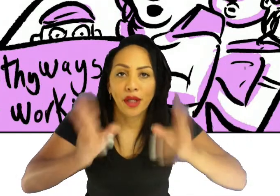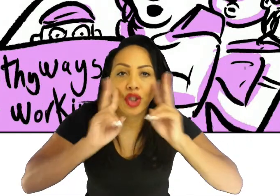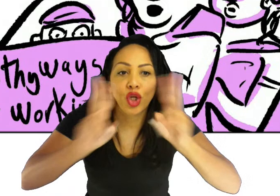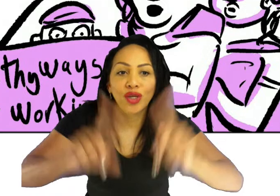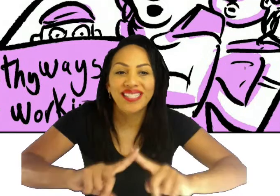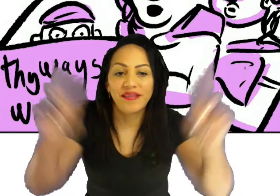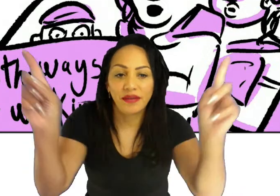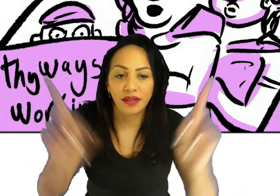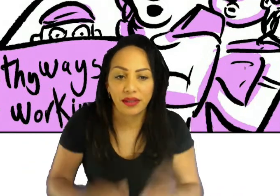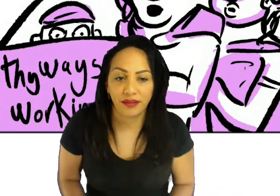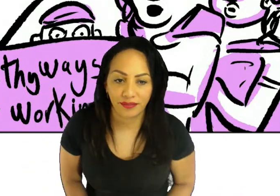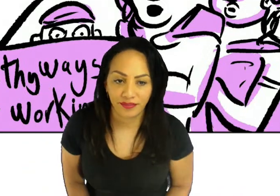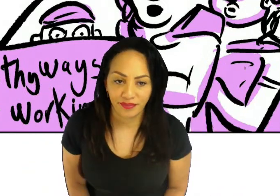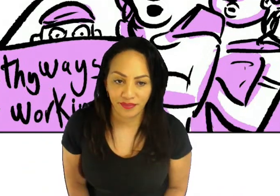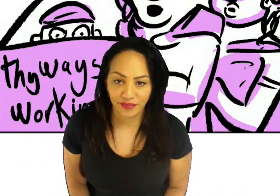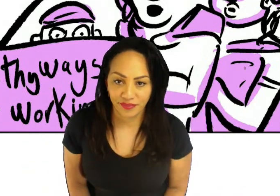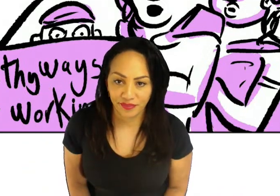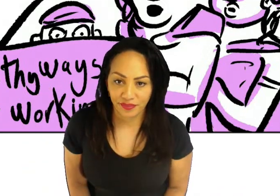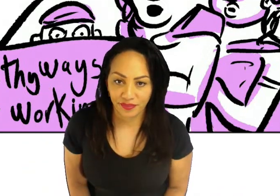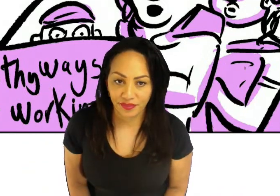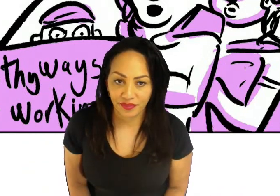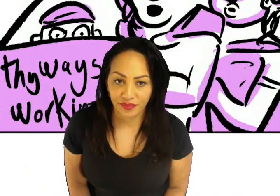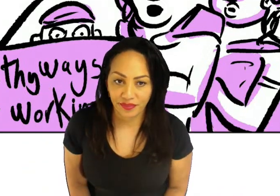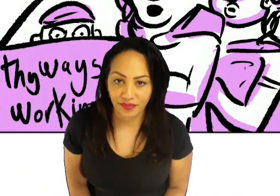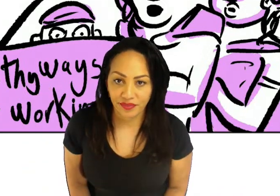In bits.